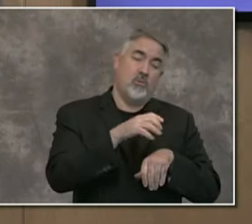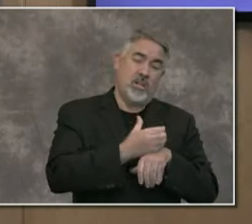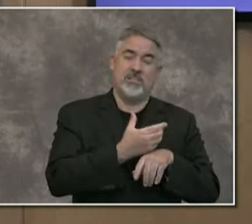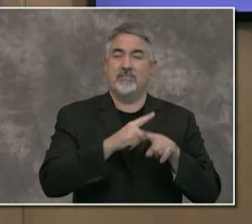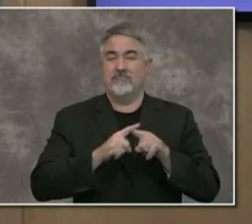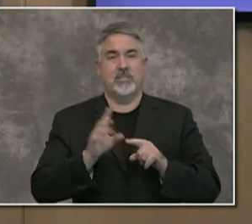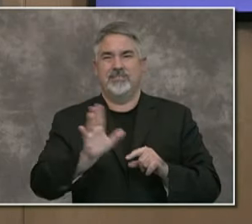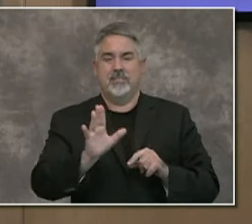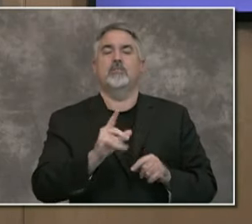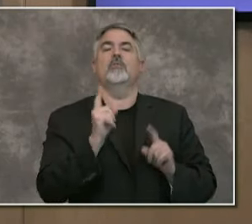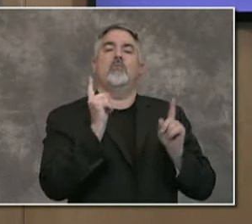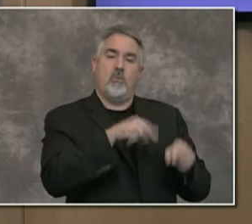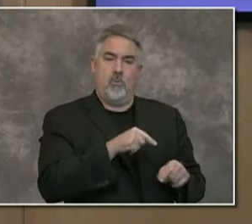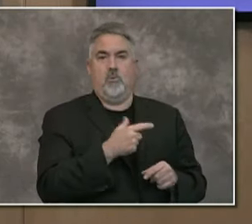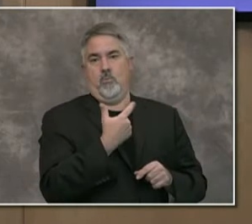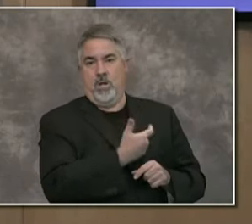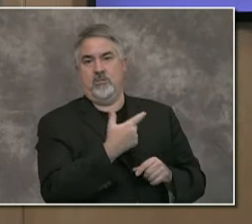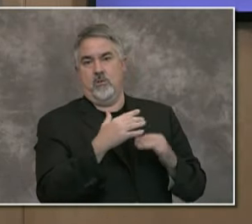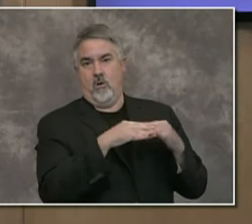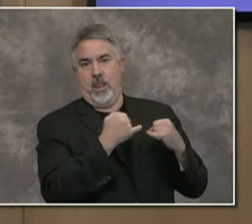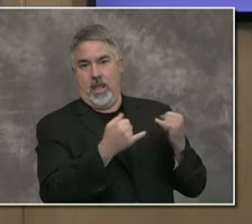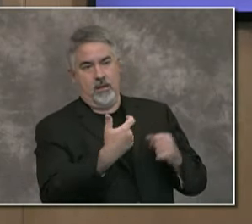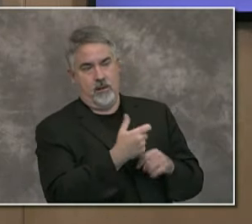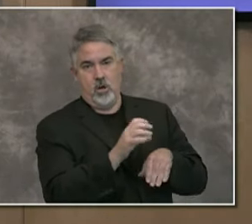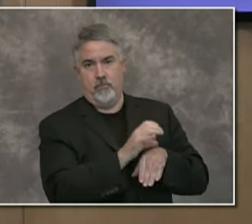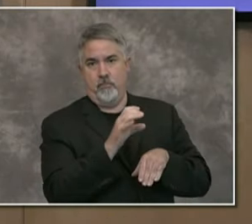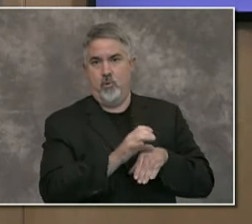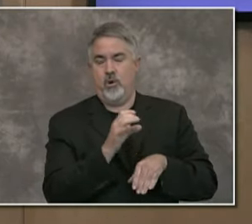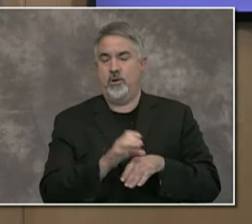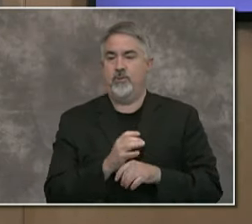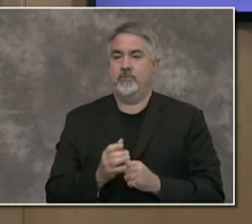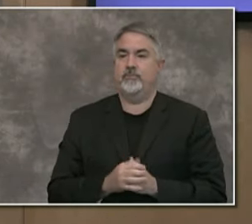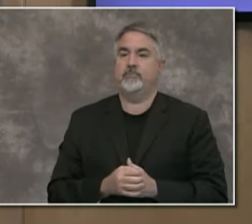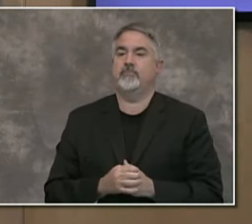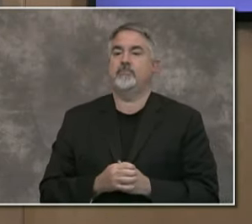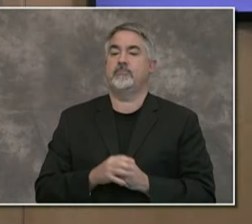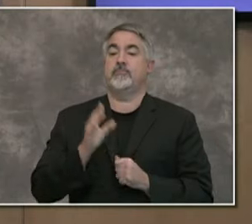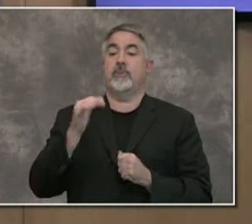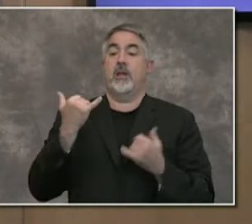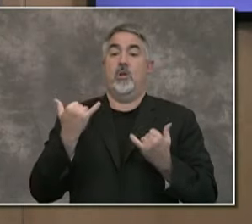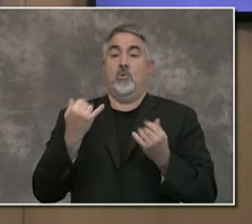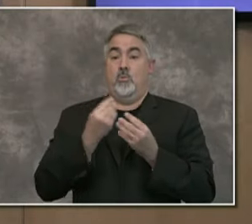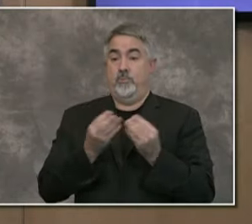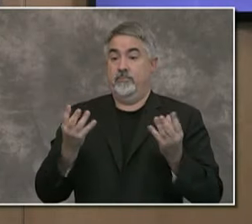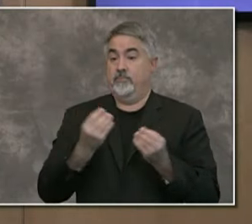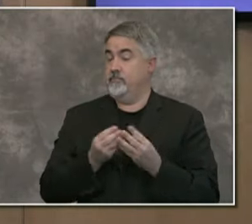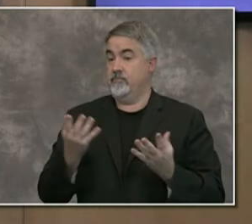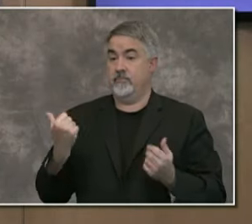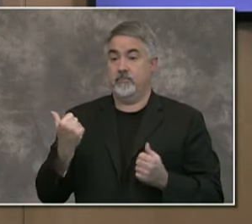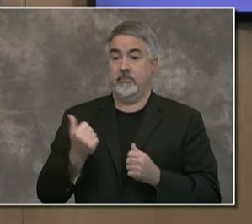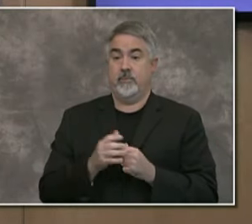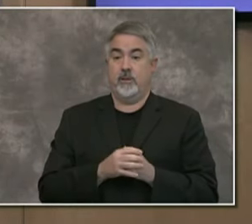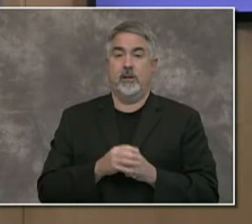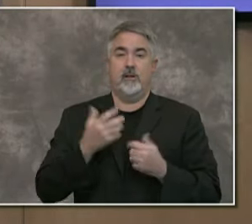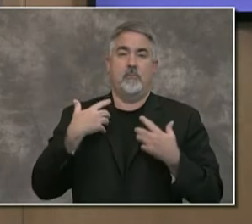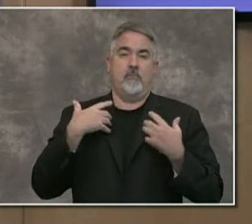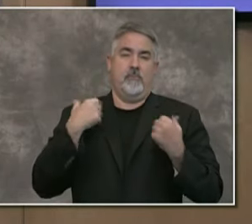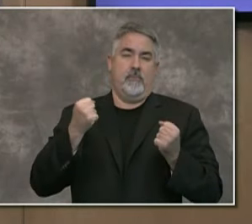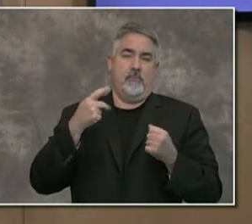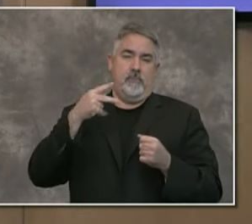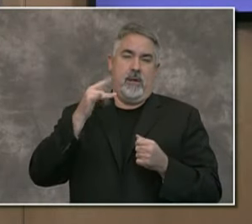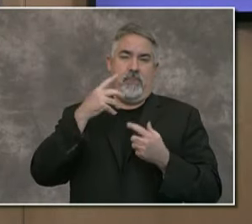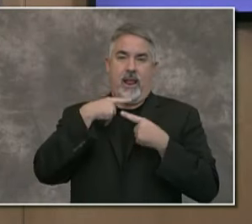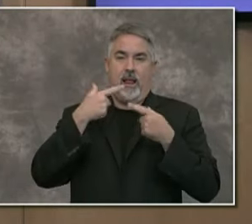news about public health order, which will be given by Supervisor Fletcher along with other information. And then we'll have our medical